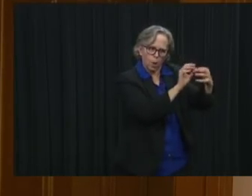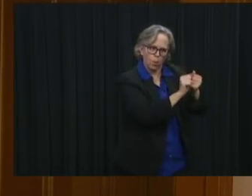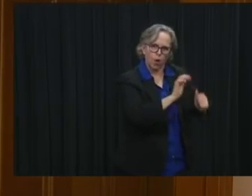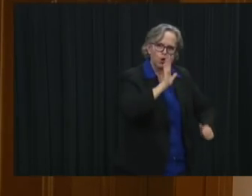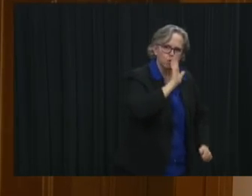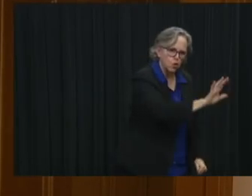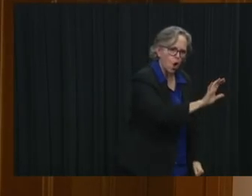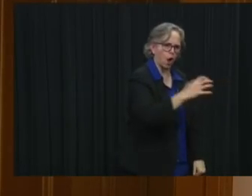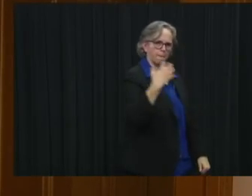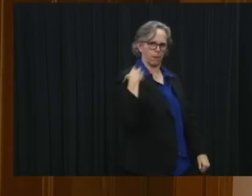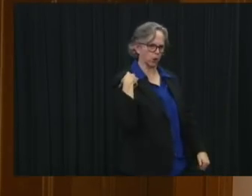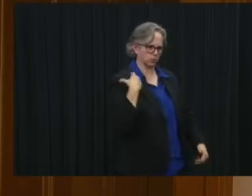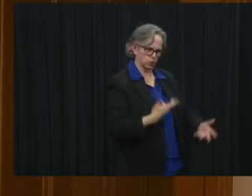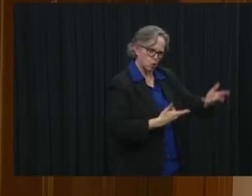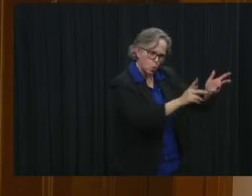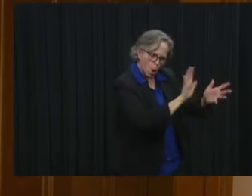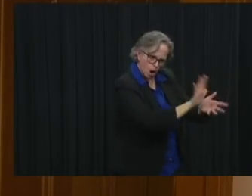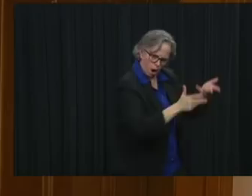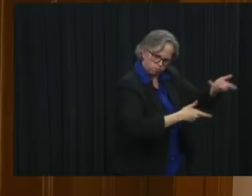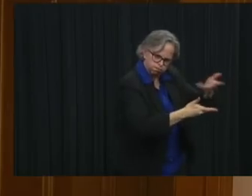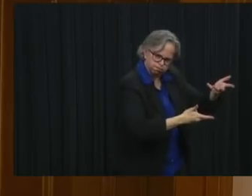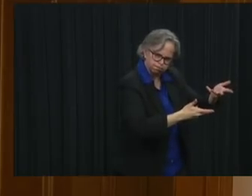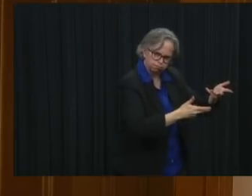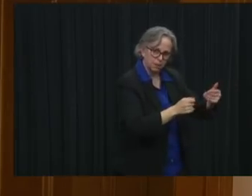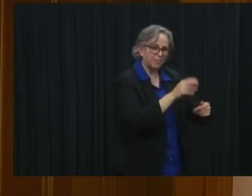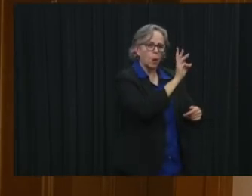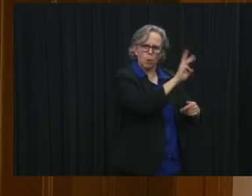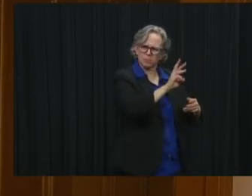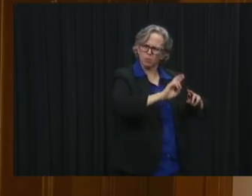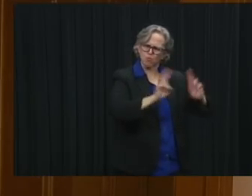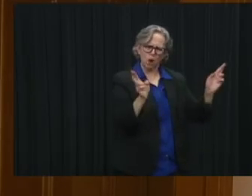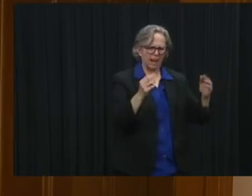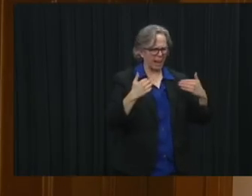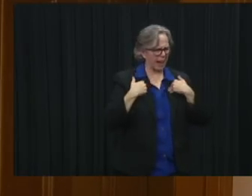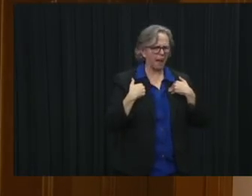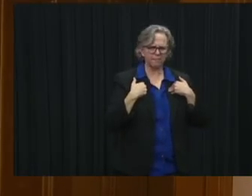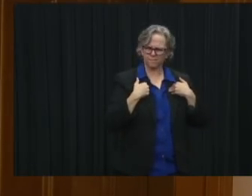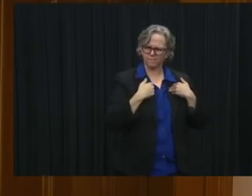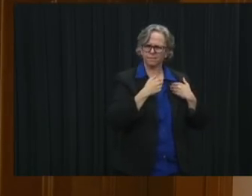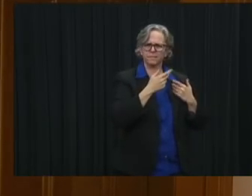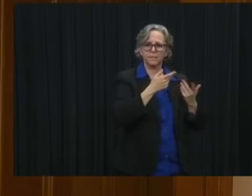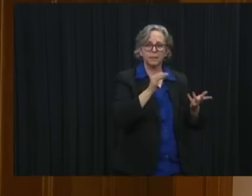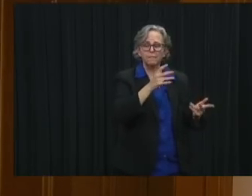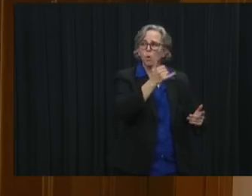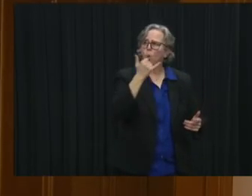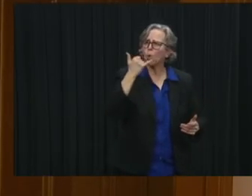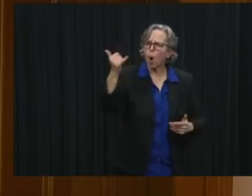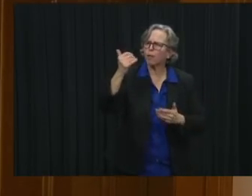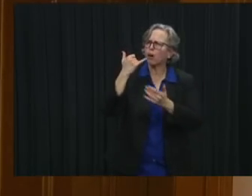information on our website, so if you get hung up when there's a lag time in answering the call, please do go to